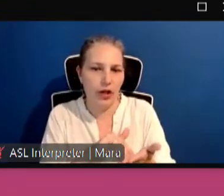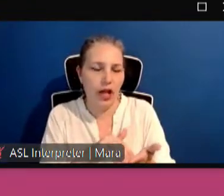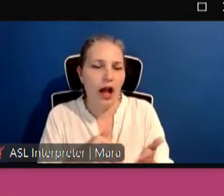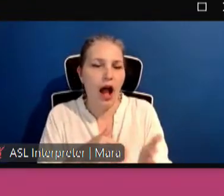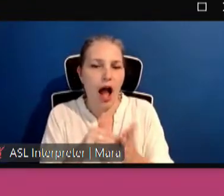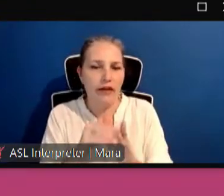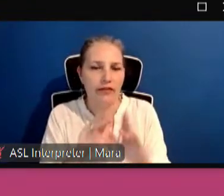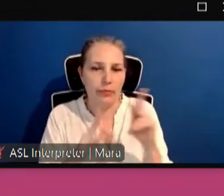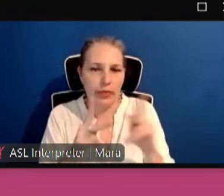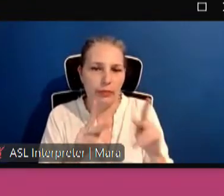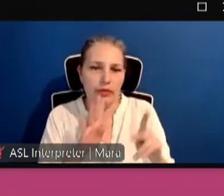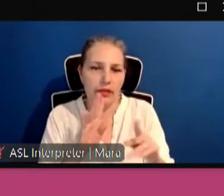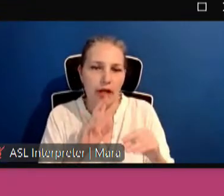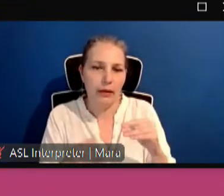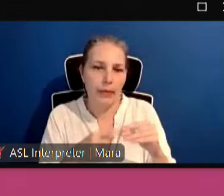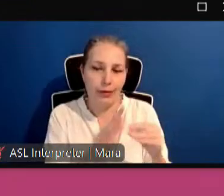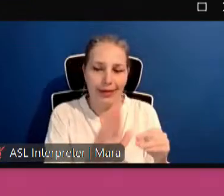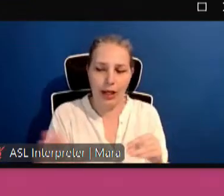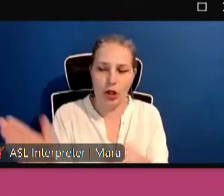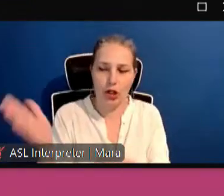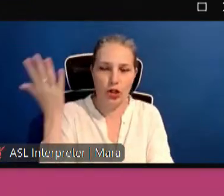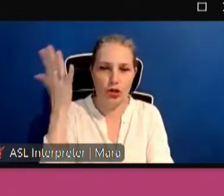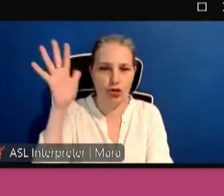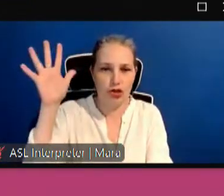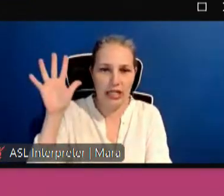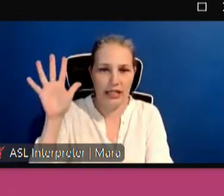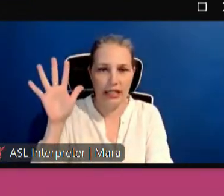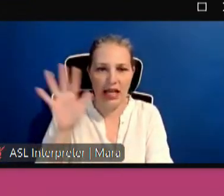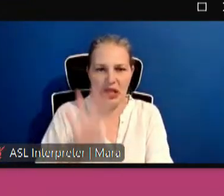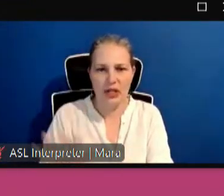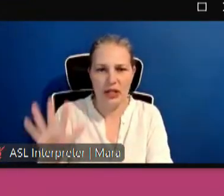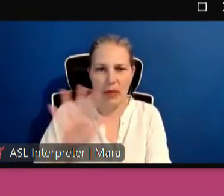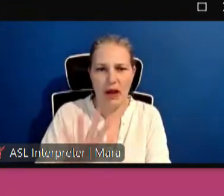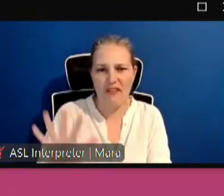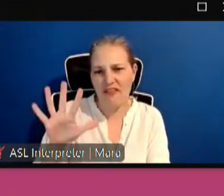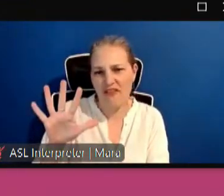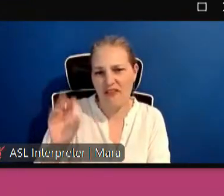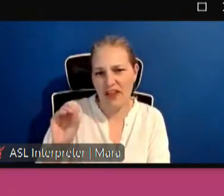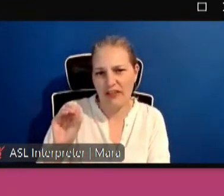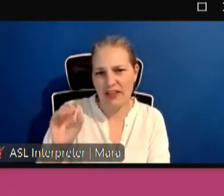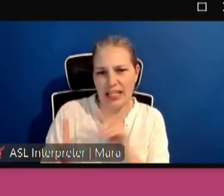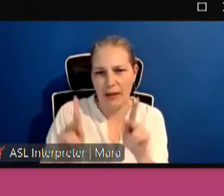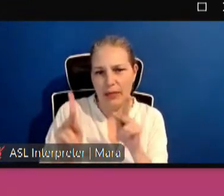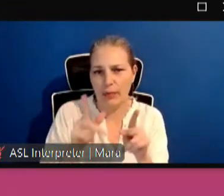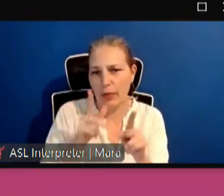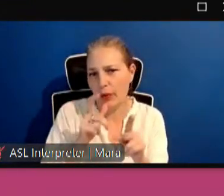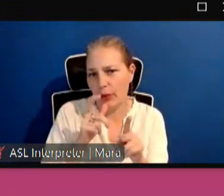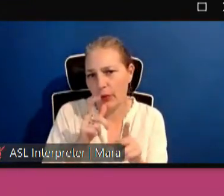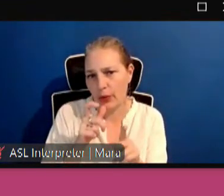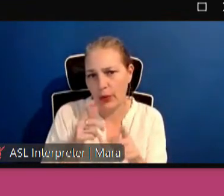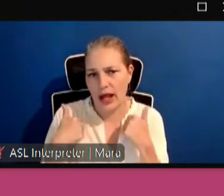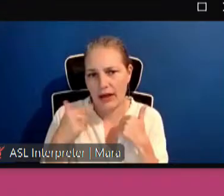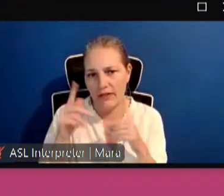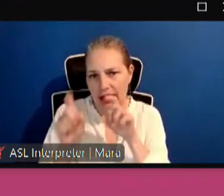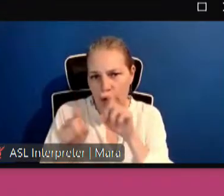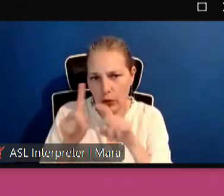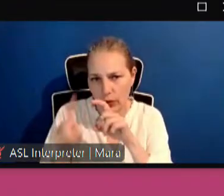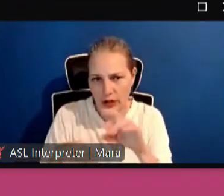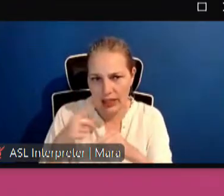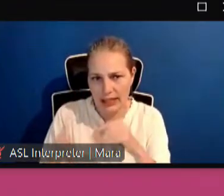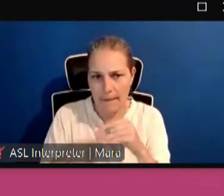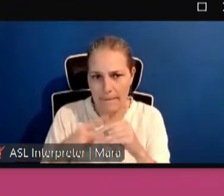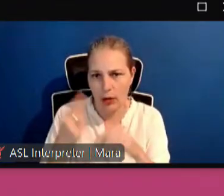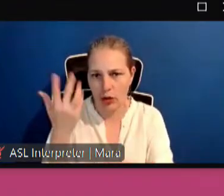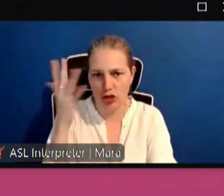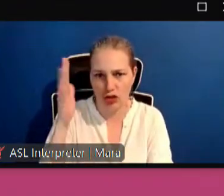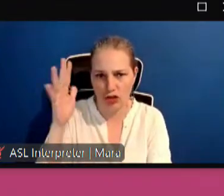So just for understanding, right now there's about 50 or so folks that have inquiries regarding trees. Of